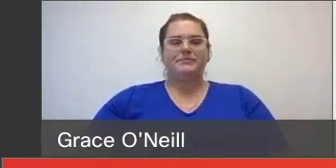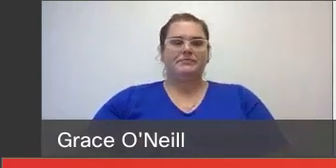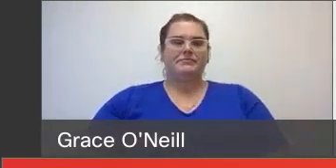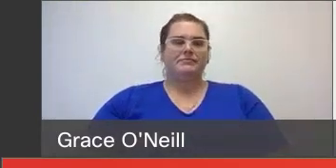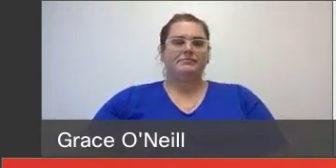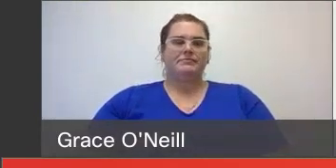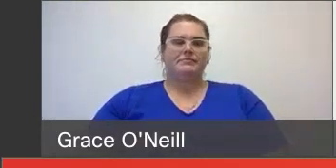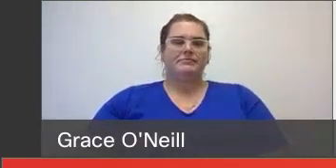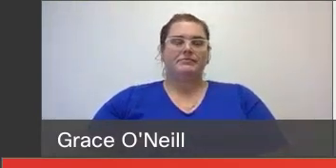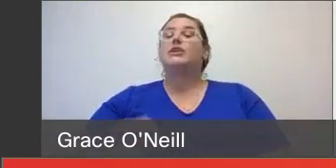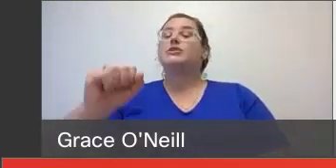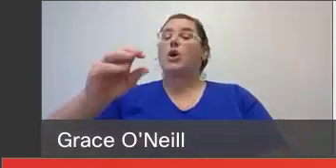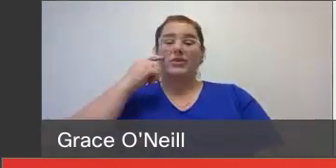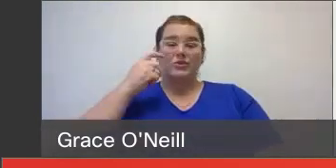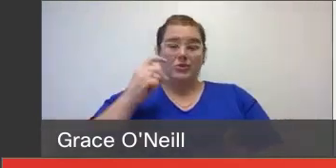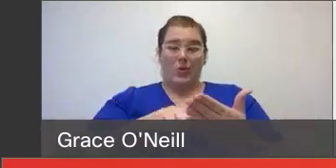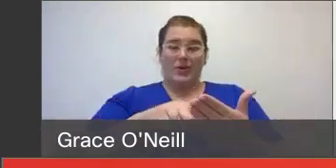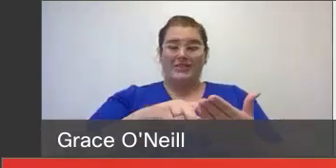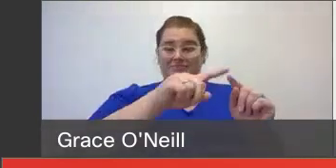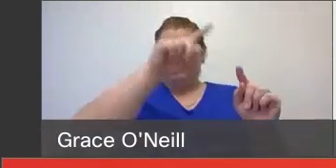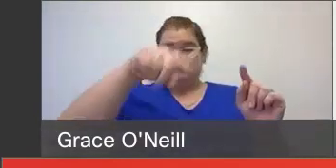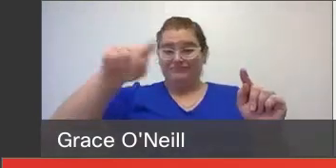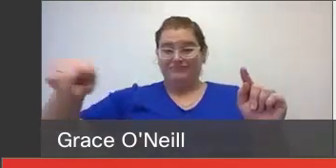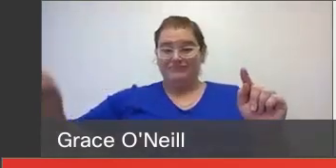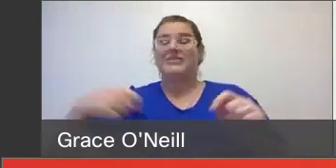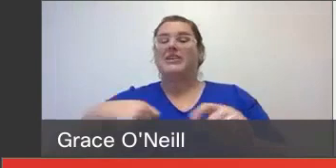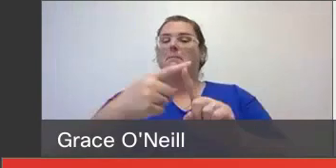So in September, by placement type, we had 5 people from